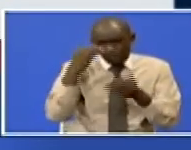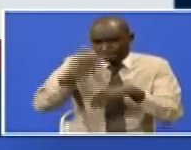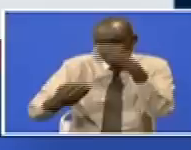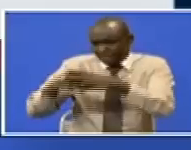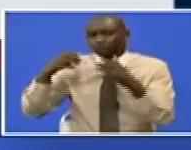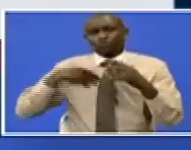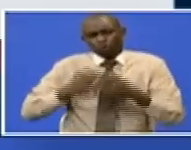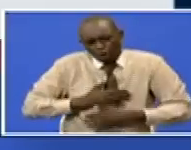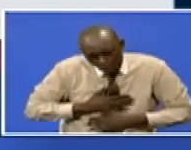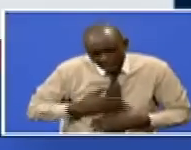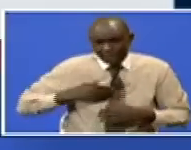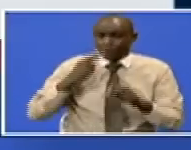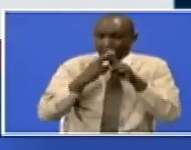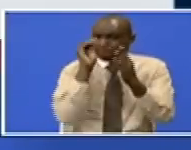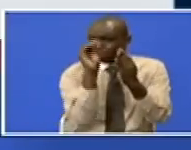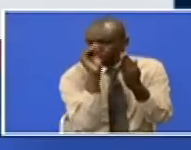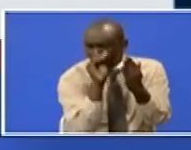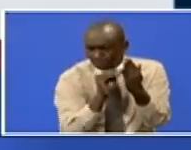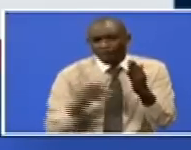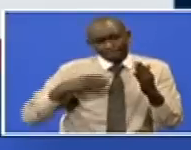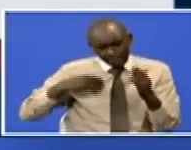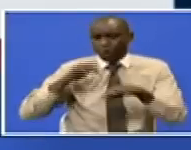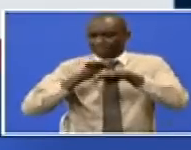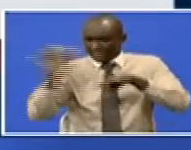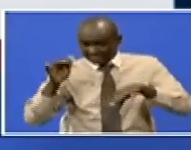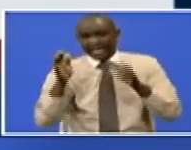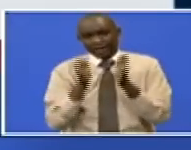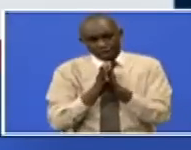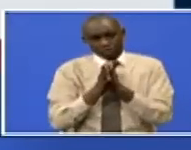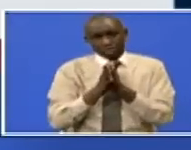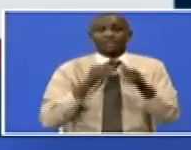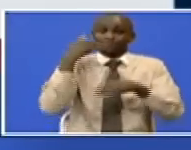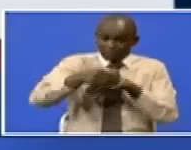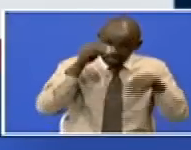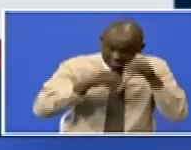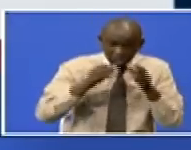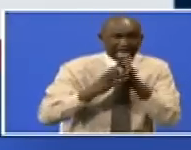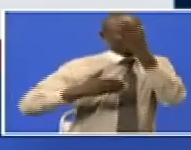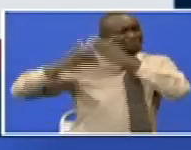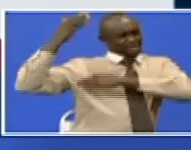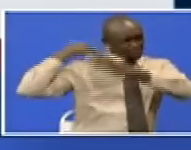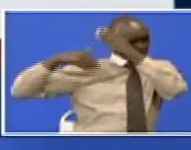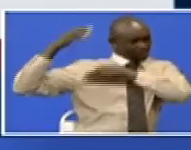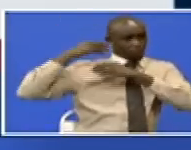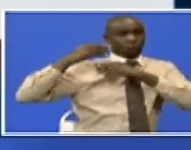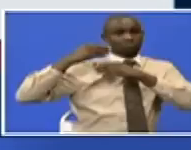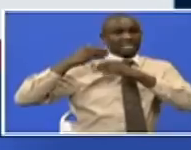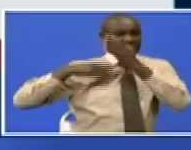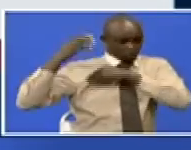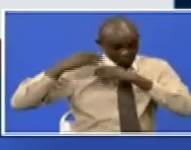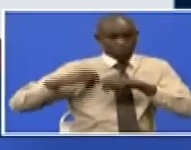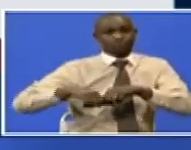honor of victims and affected communities of both the post-poll violence and previous historical injustices.